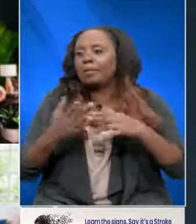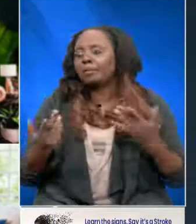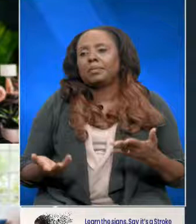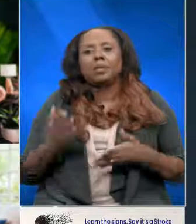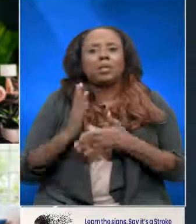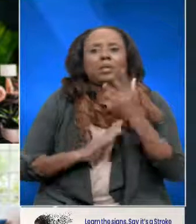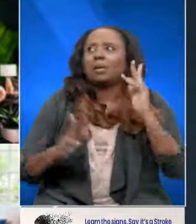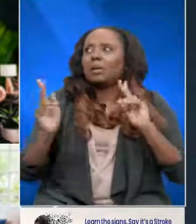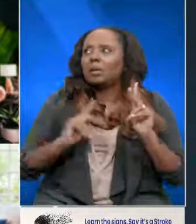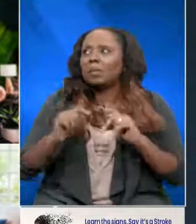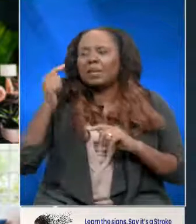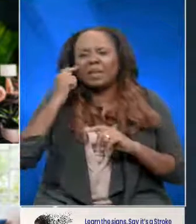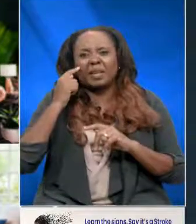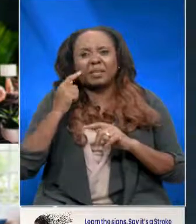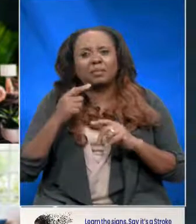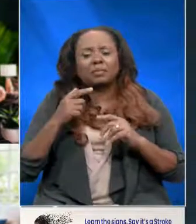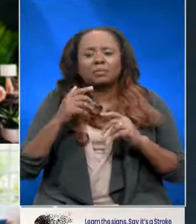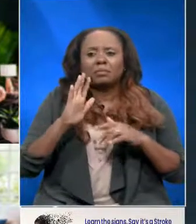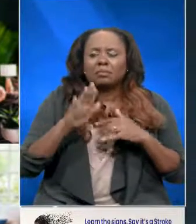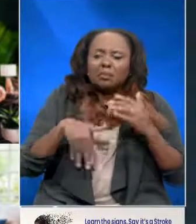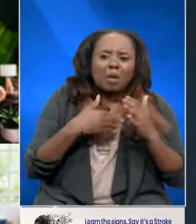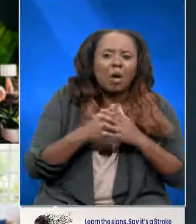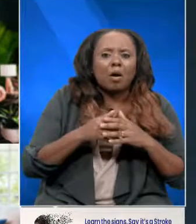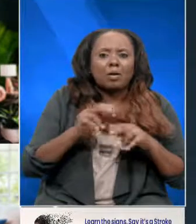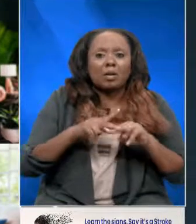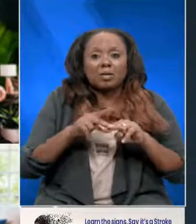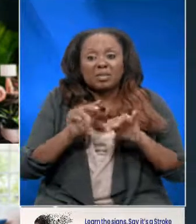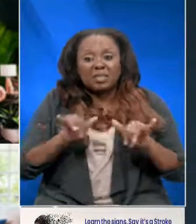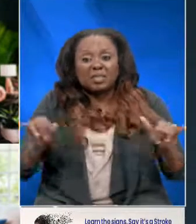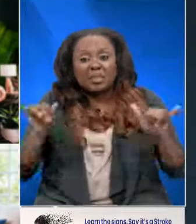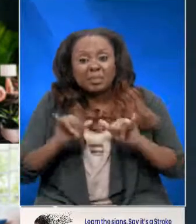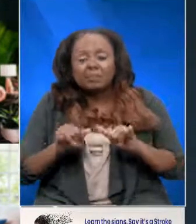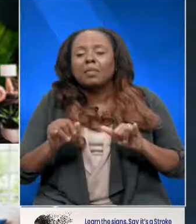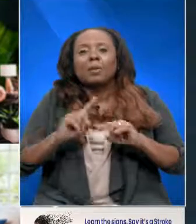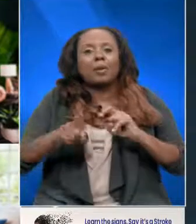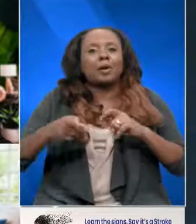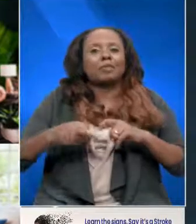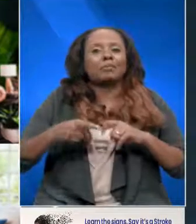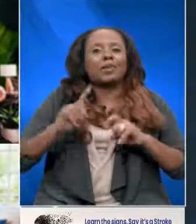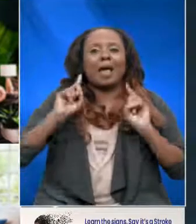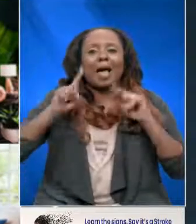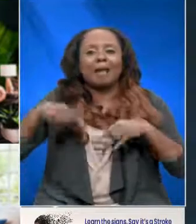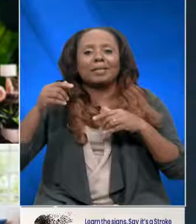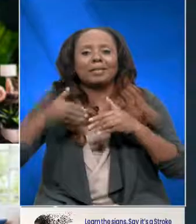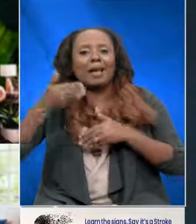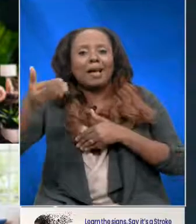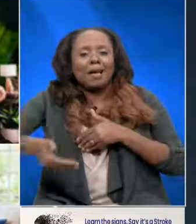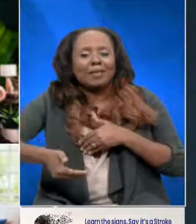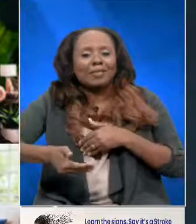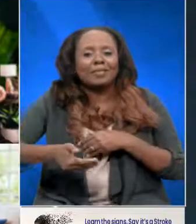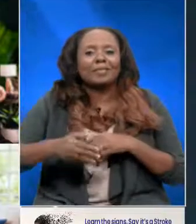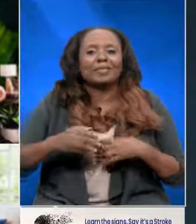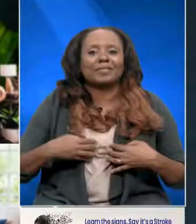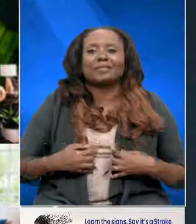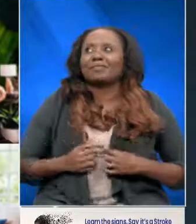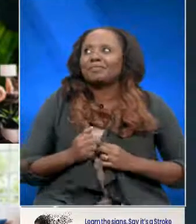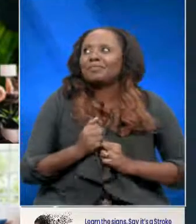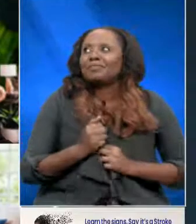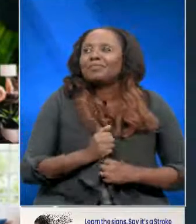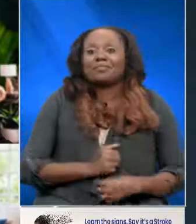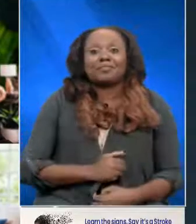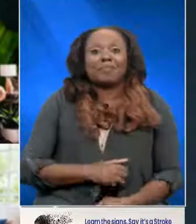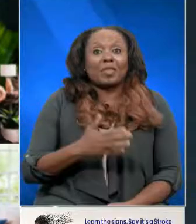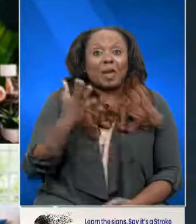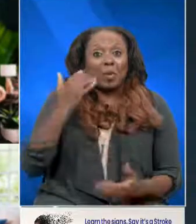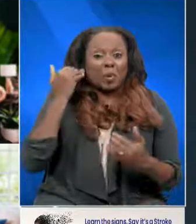others. And is that true, or is that just marketing? We're going to find out from Marianne after this break. I want to find out whether some are